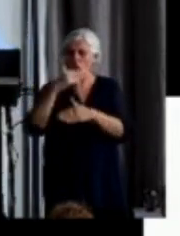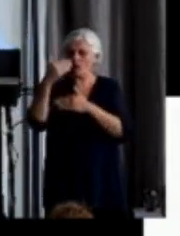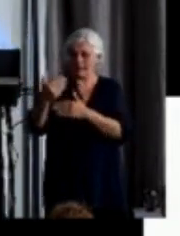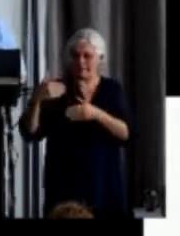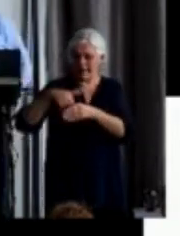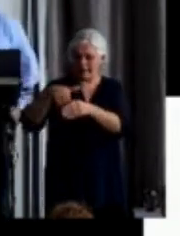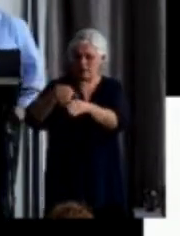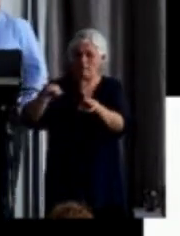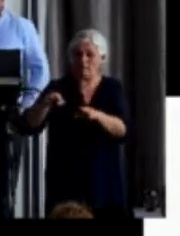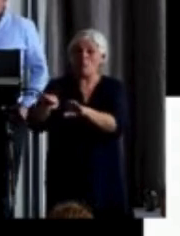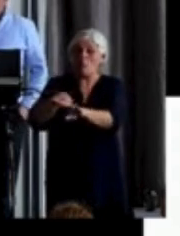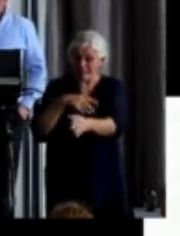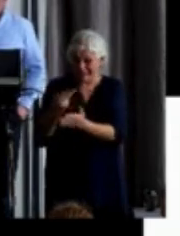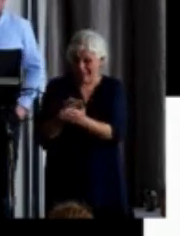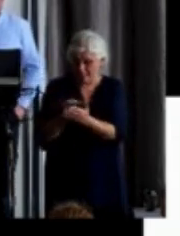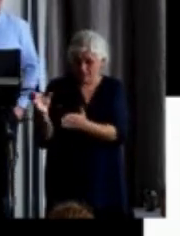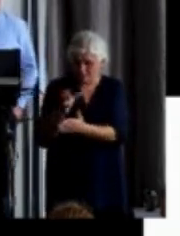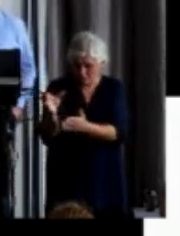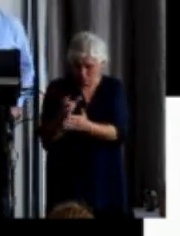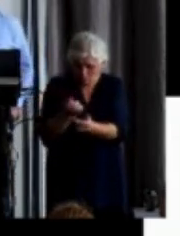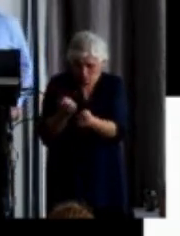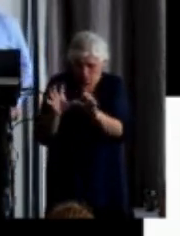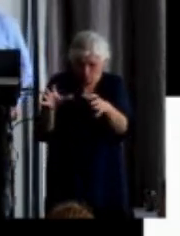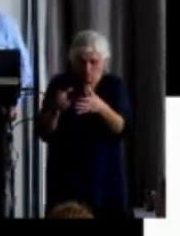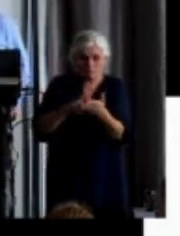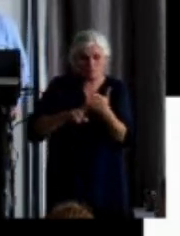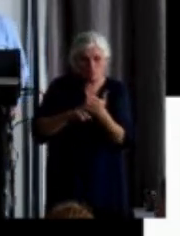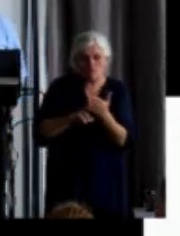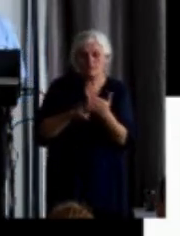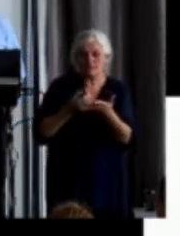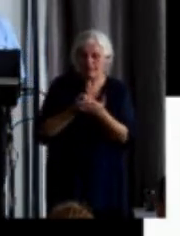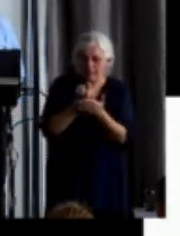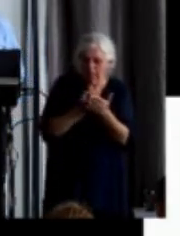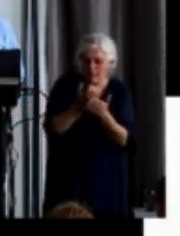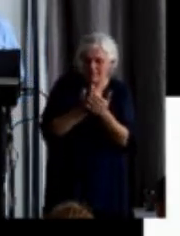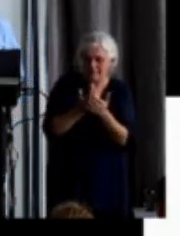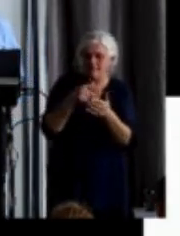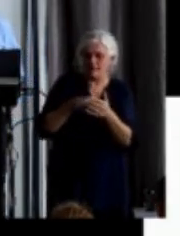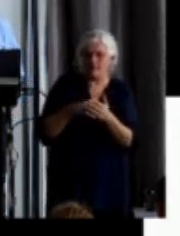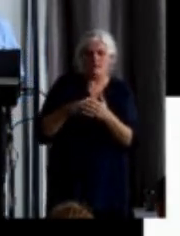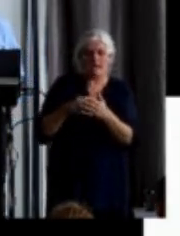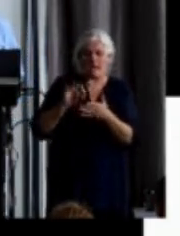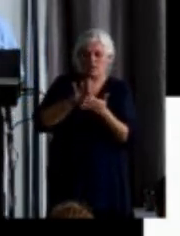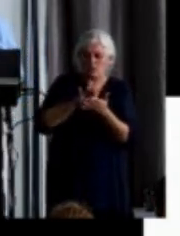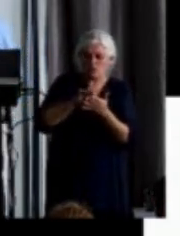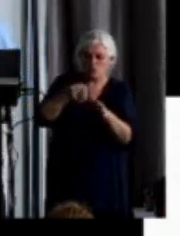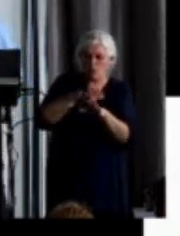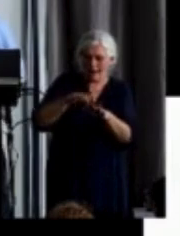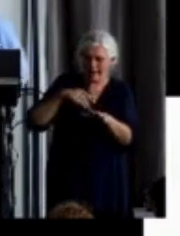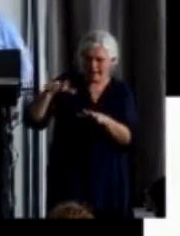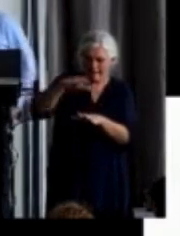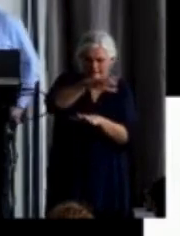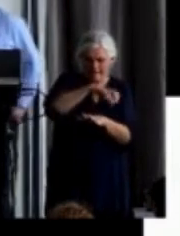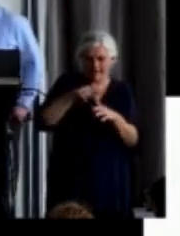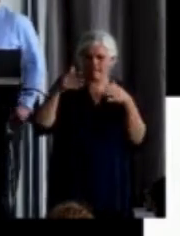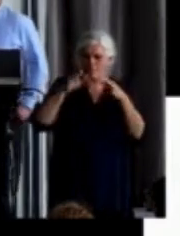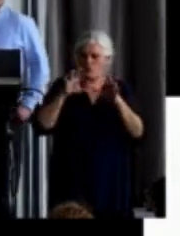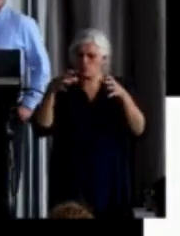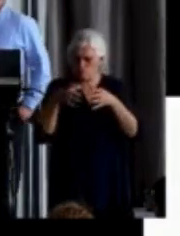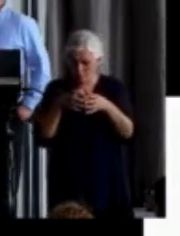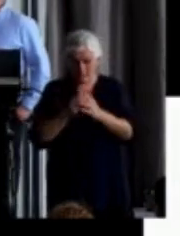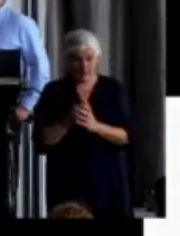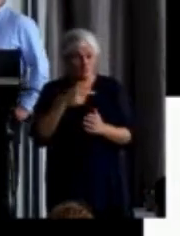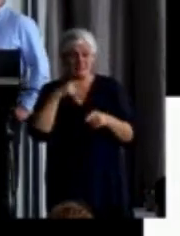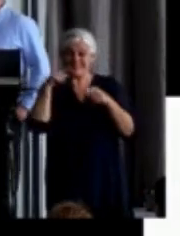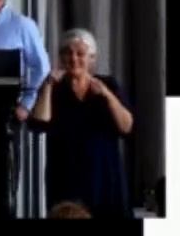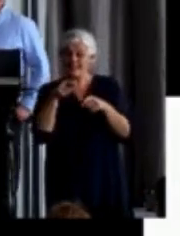with people with epilepsy, well controlled, using narrative analysis, ethnographic methods, and focus groups.